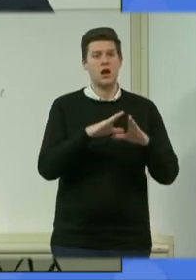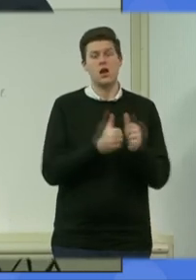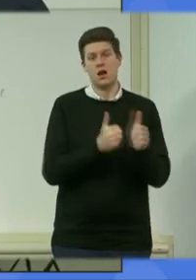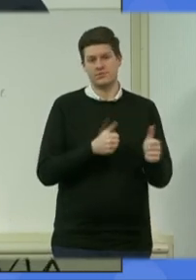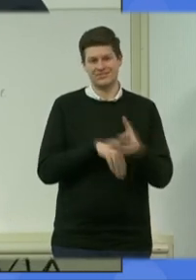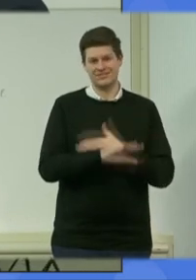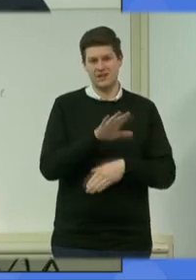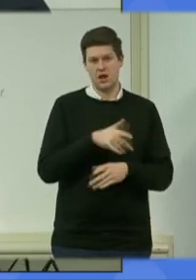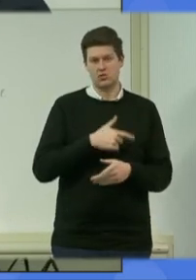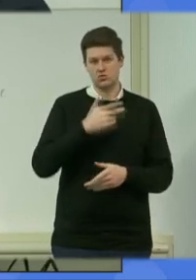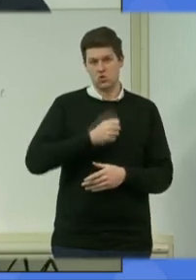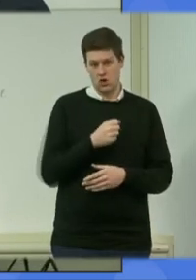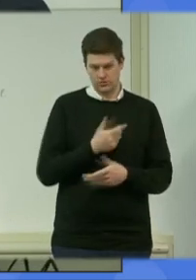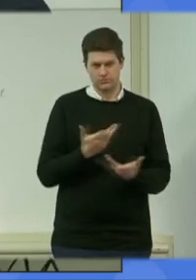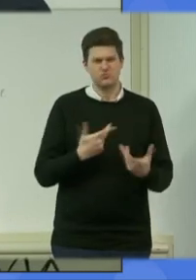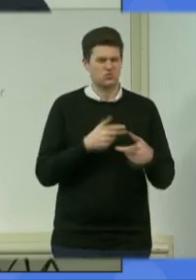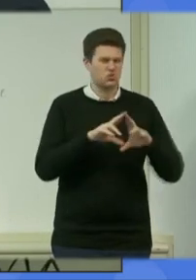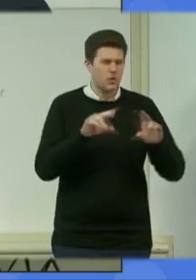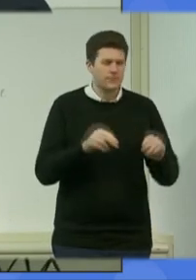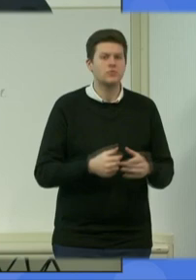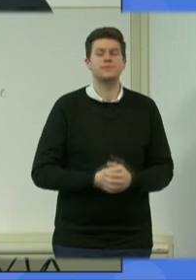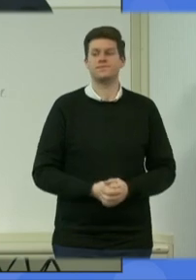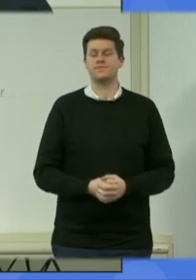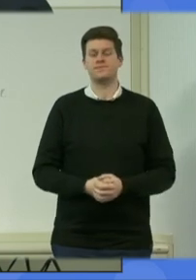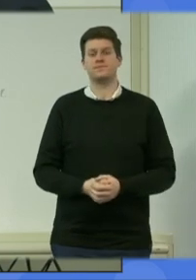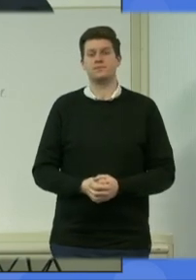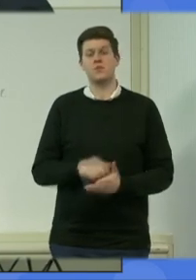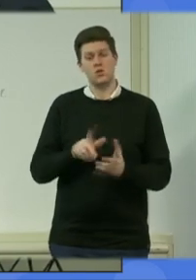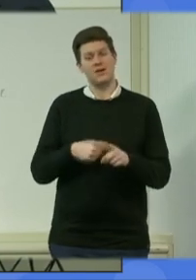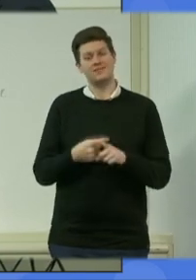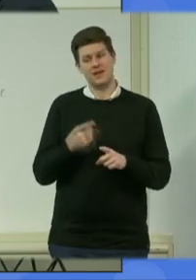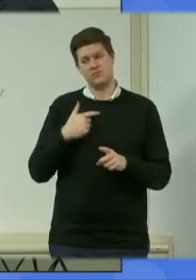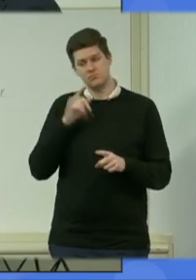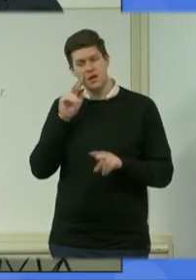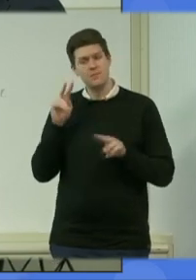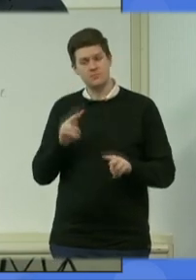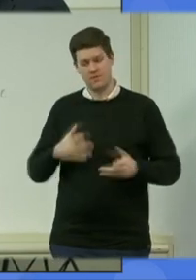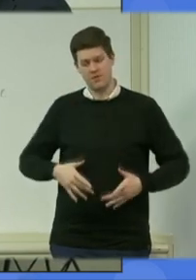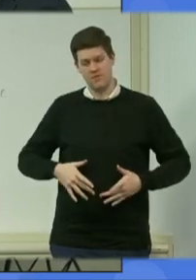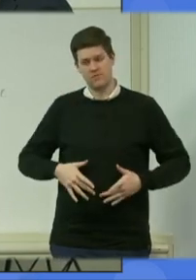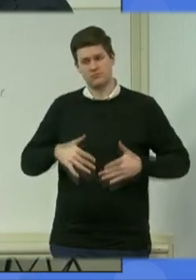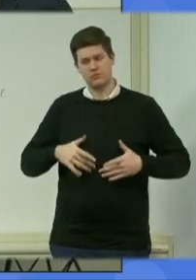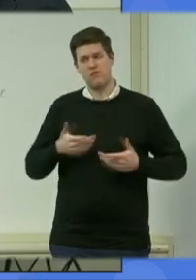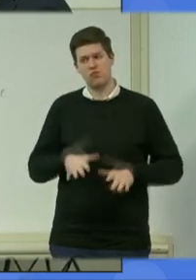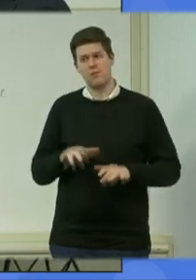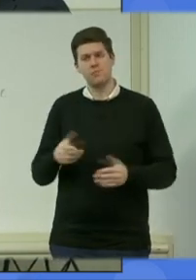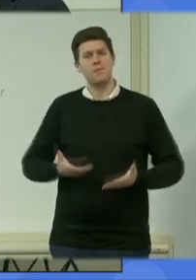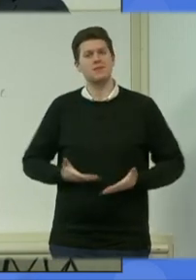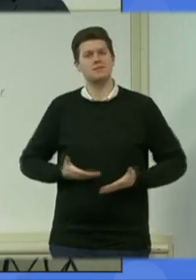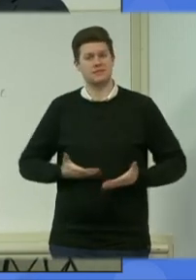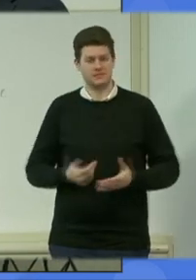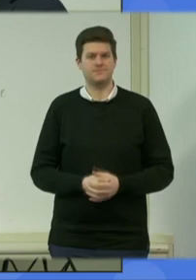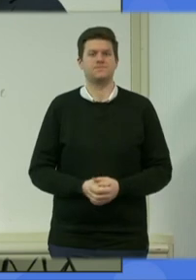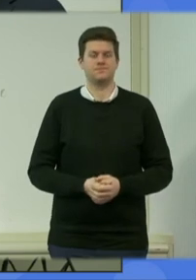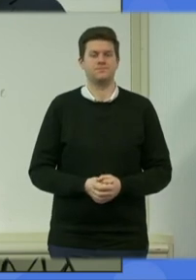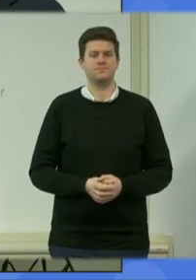shops. Ewan will consider tax from a business perspective. That will focus on what businesses consider where the focus should